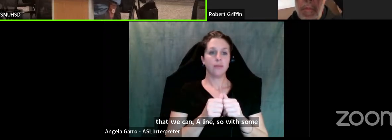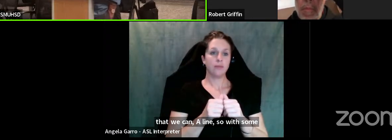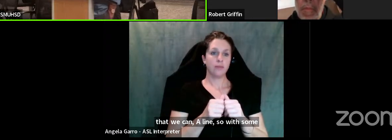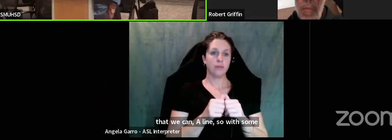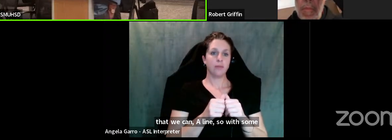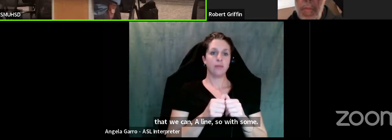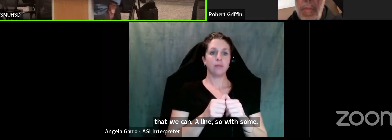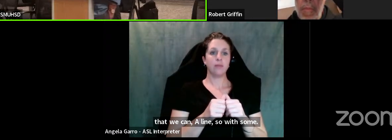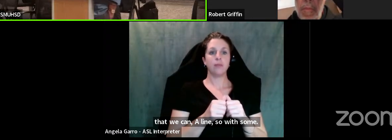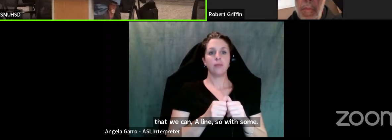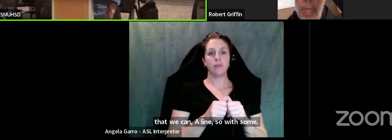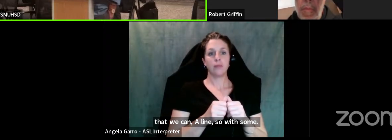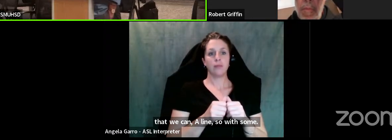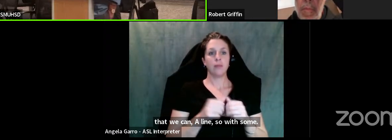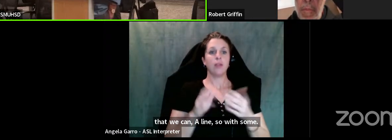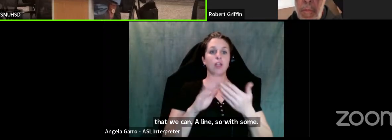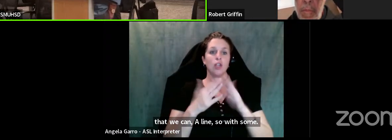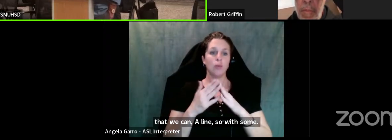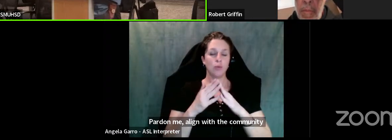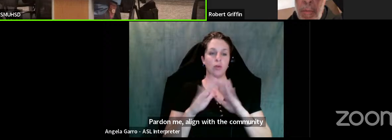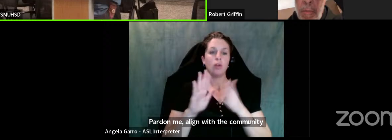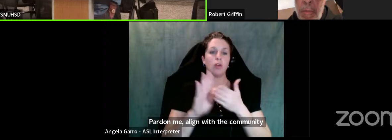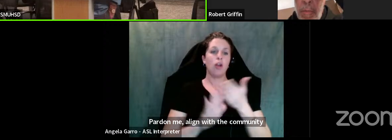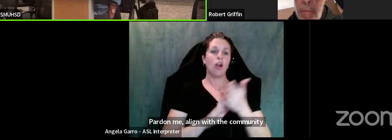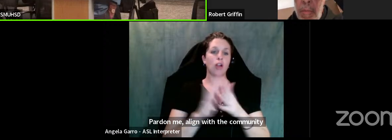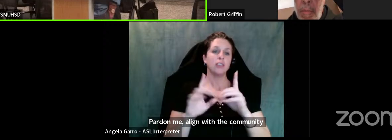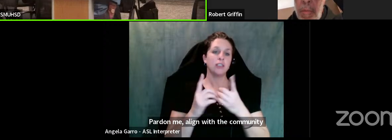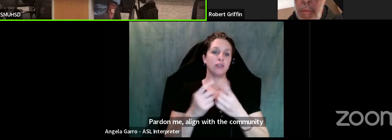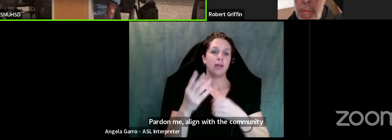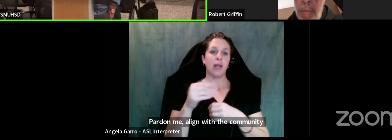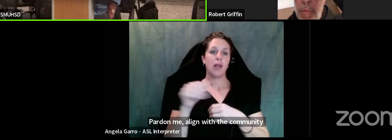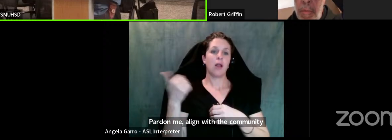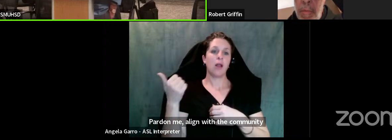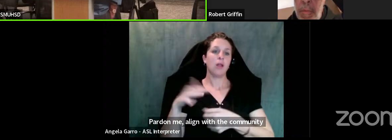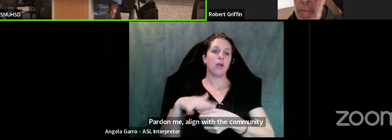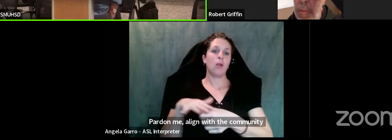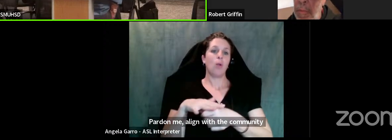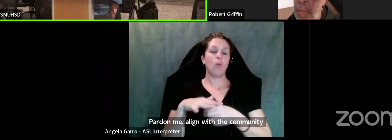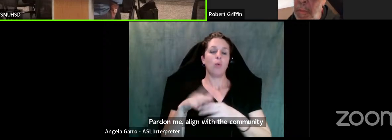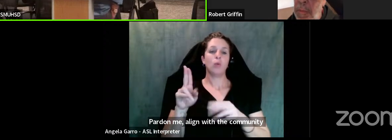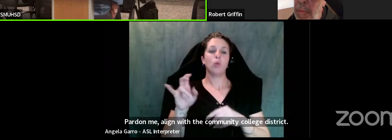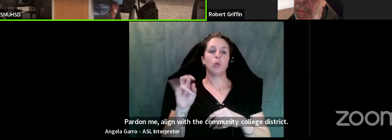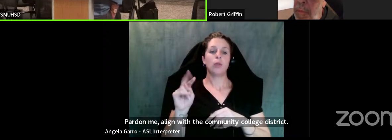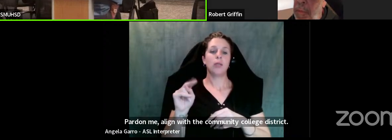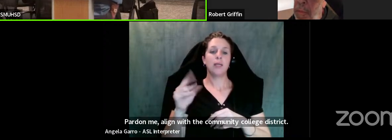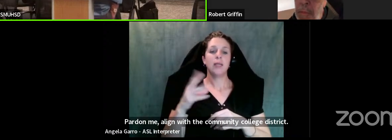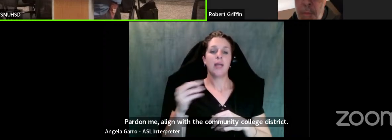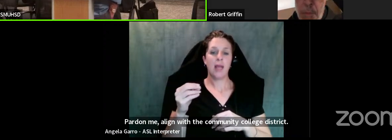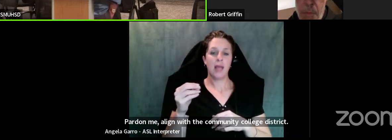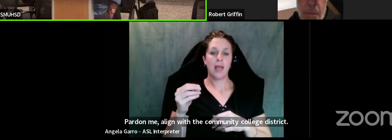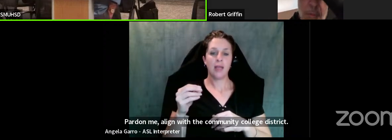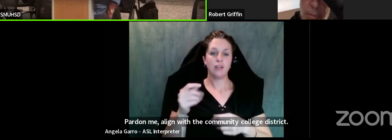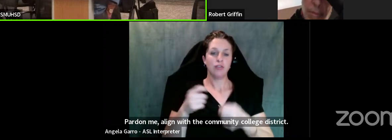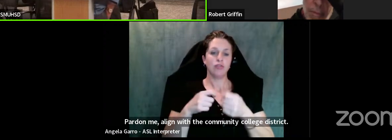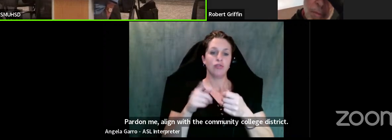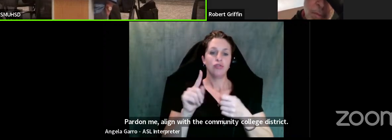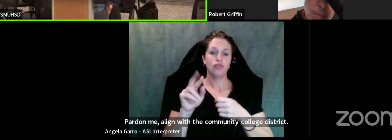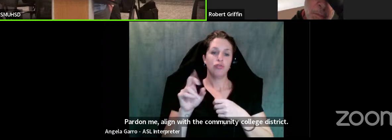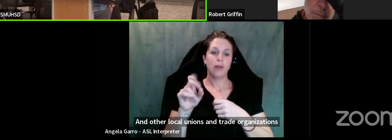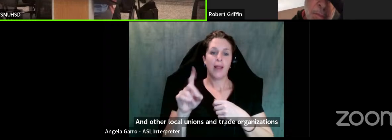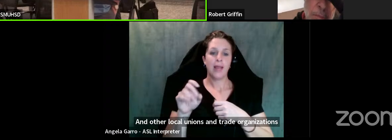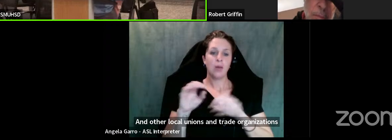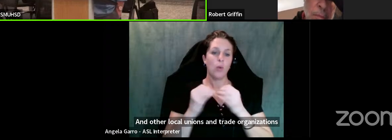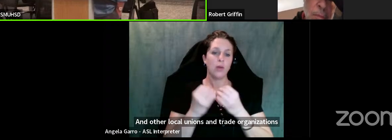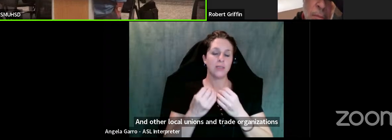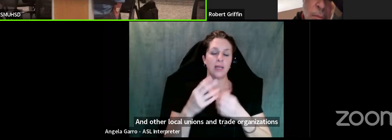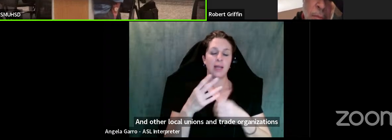align with the community college district and other local unions and trade organizations. And then our final